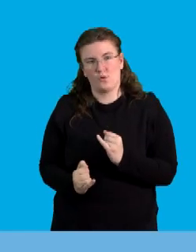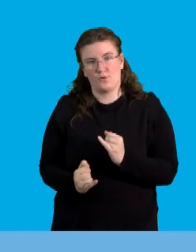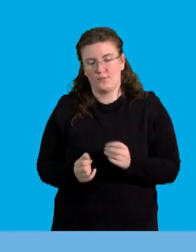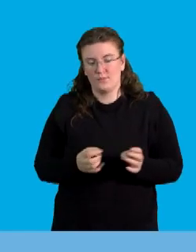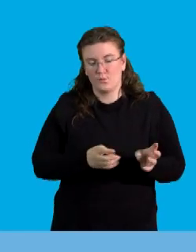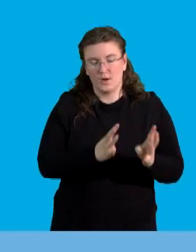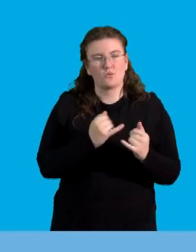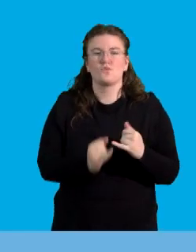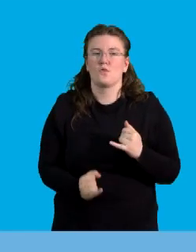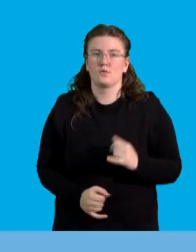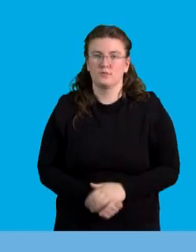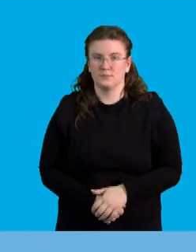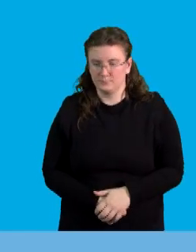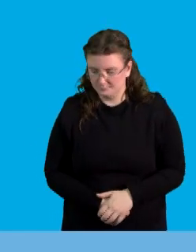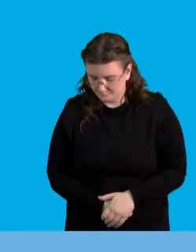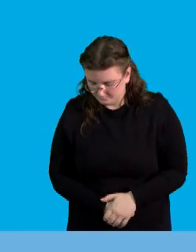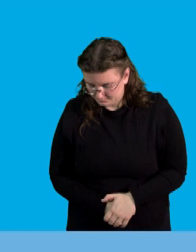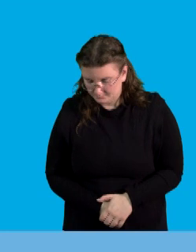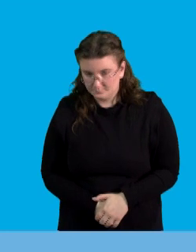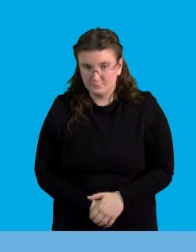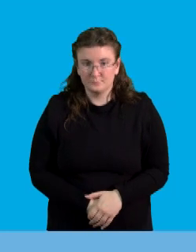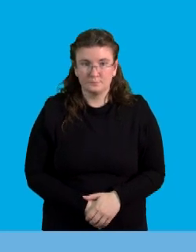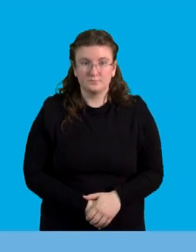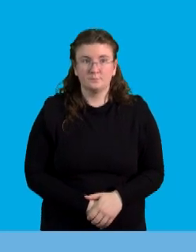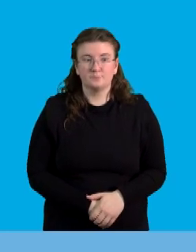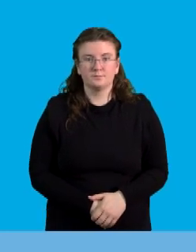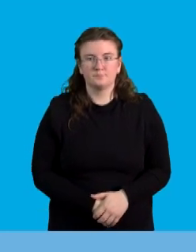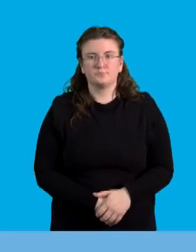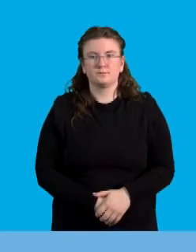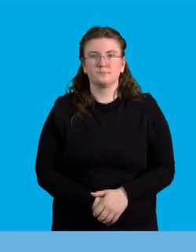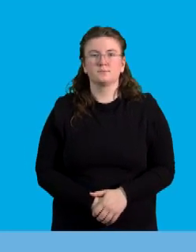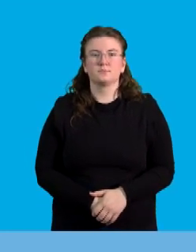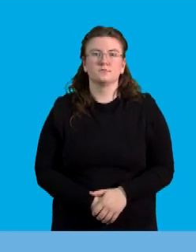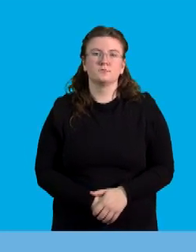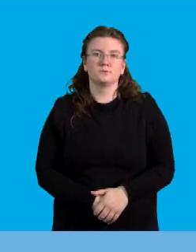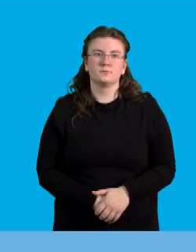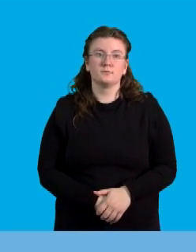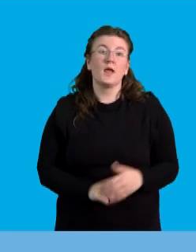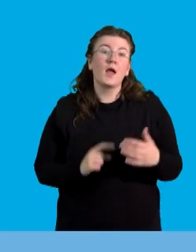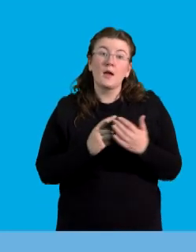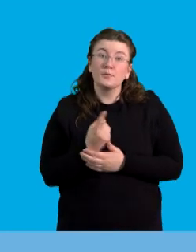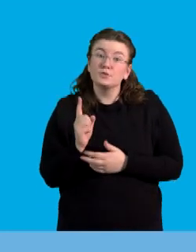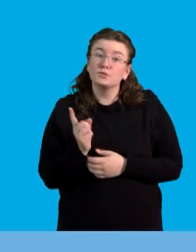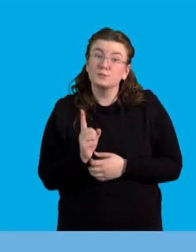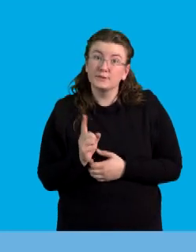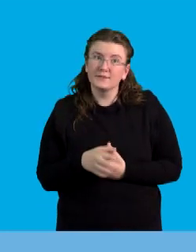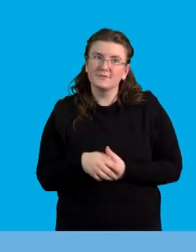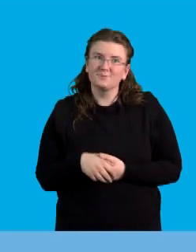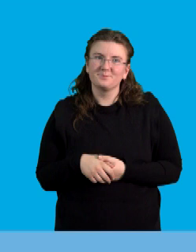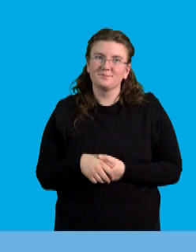that is flowing along a wrong path. Now, what then happens in a circuit